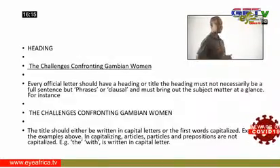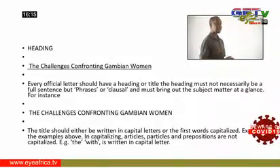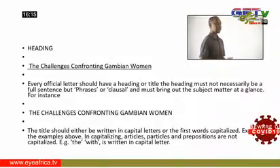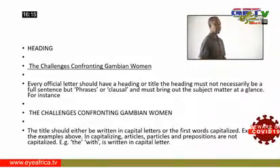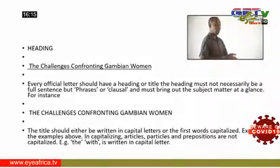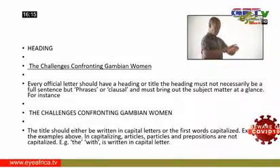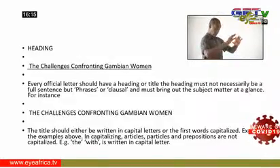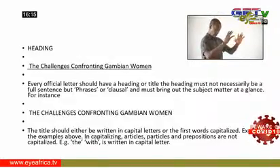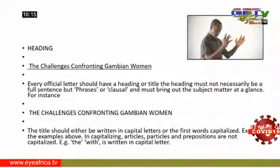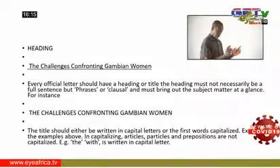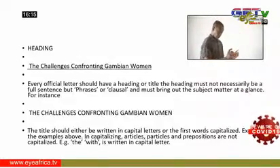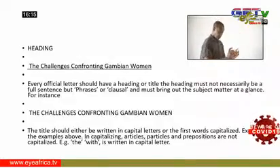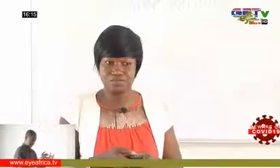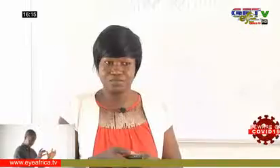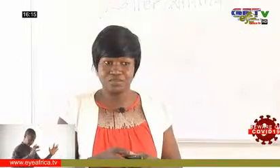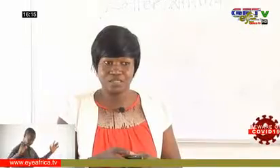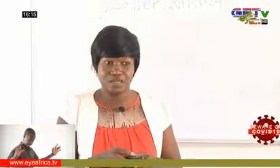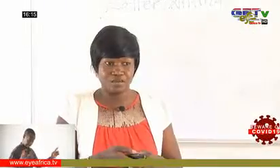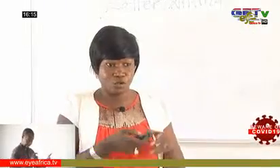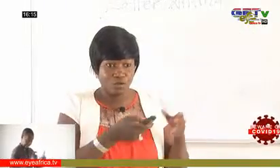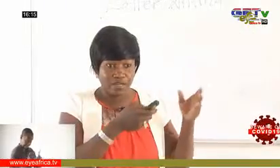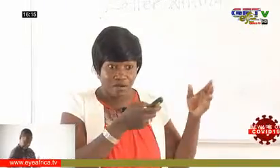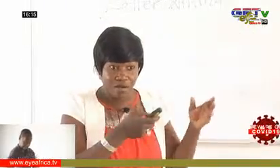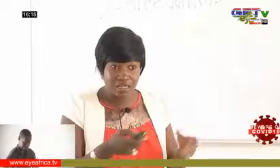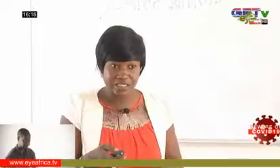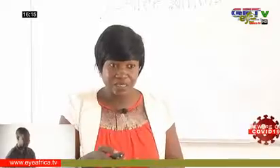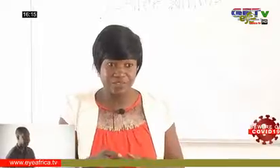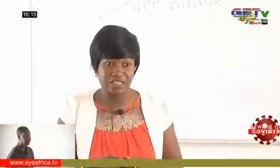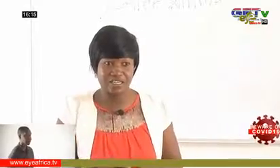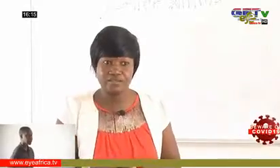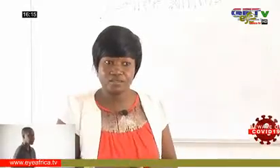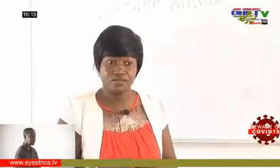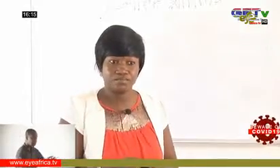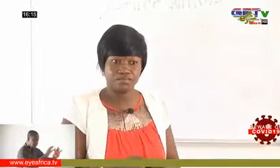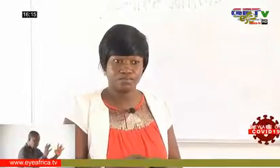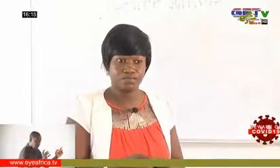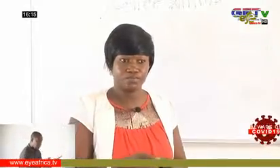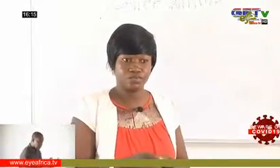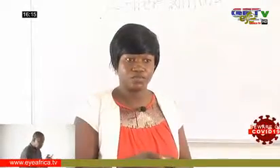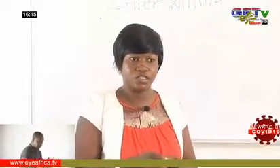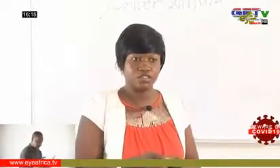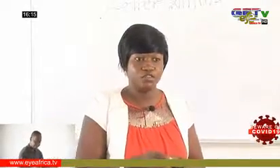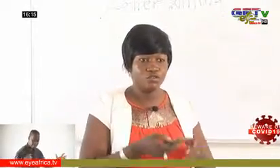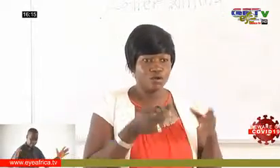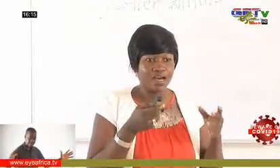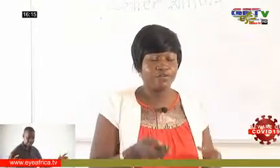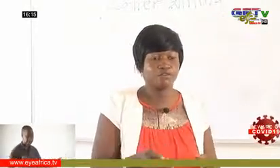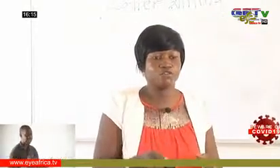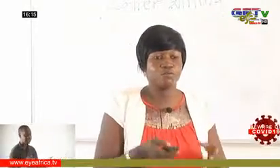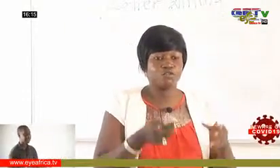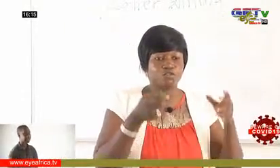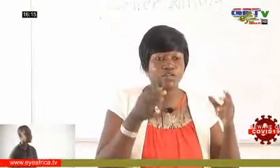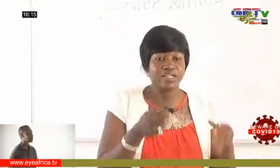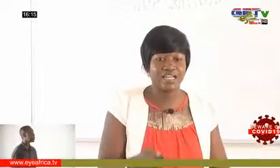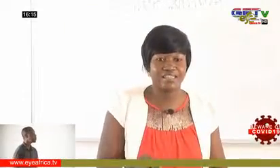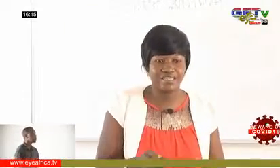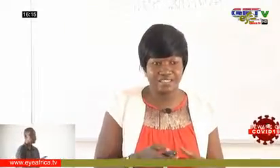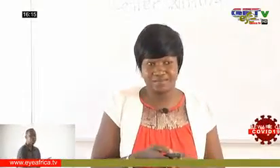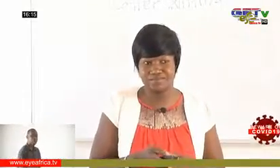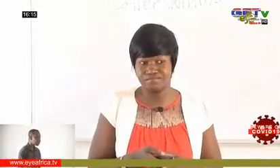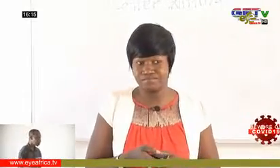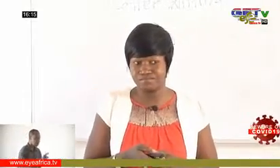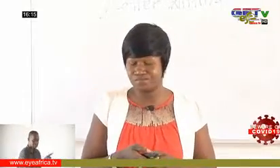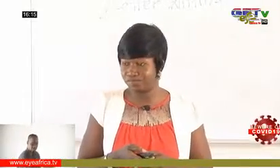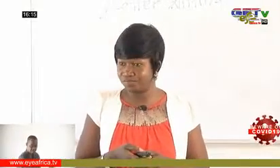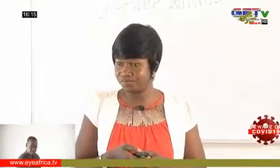All capitalized. So when all is capitalized, you are not supposed to underline